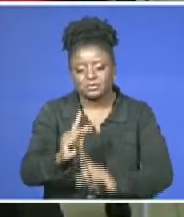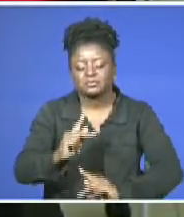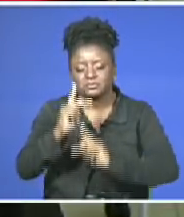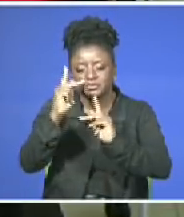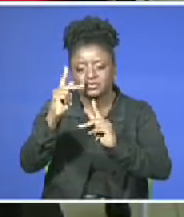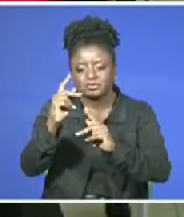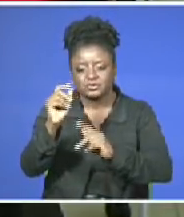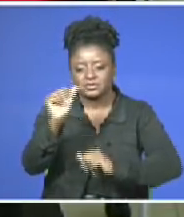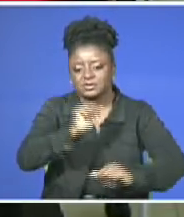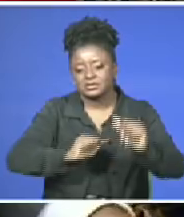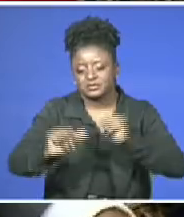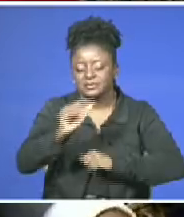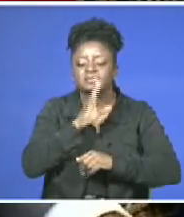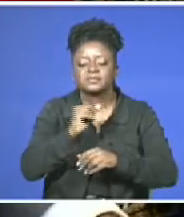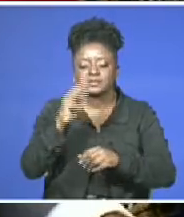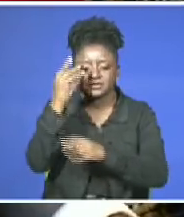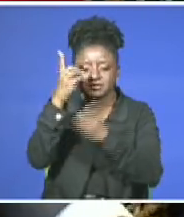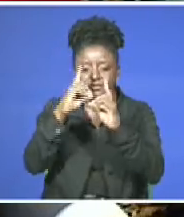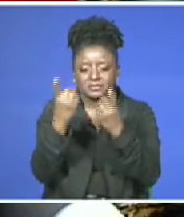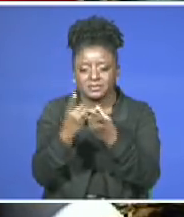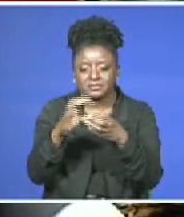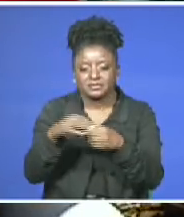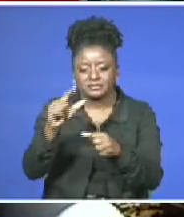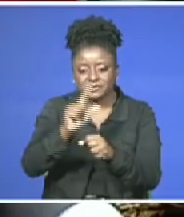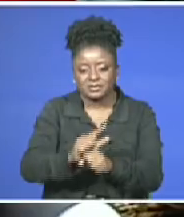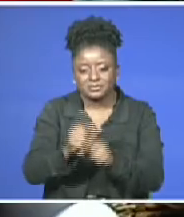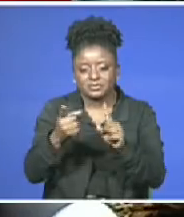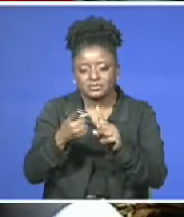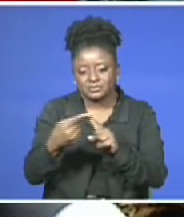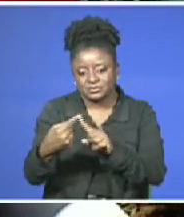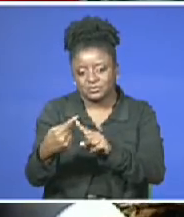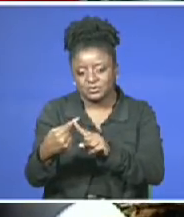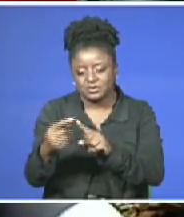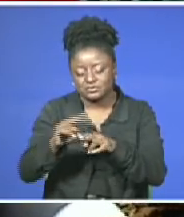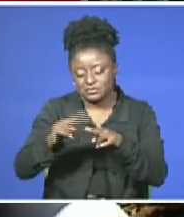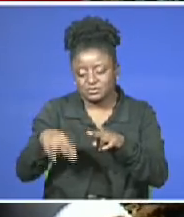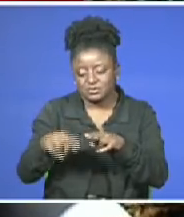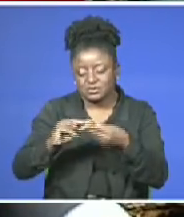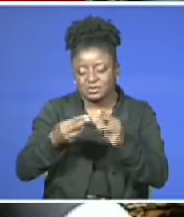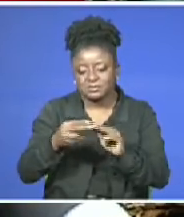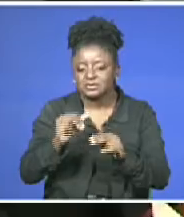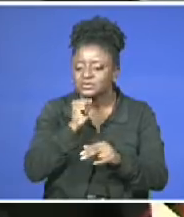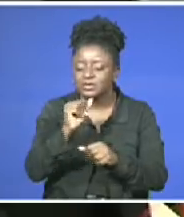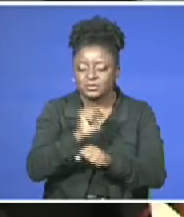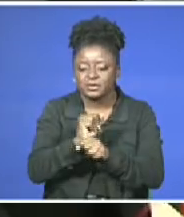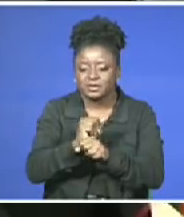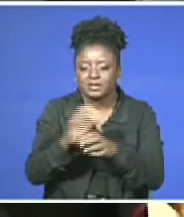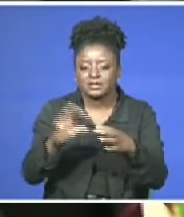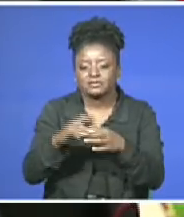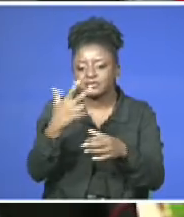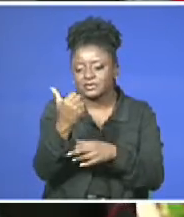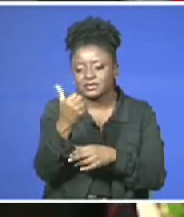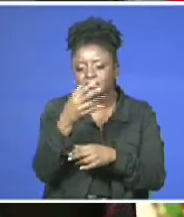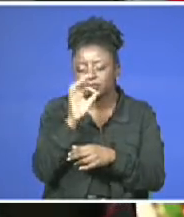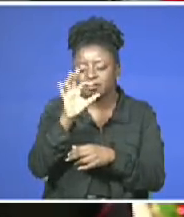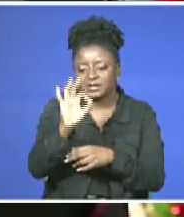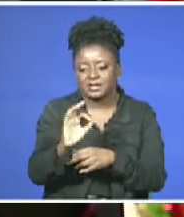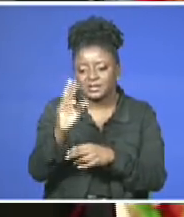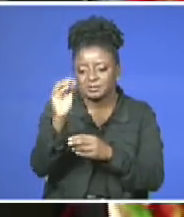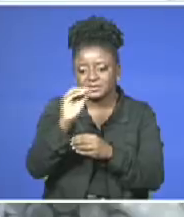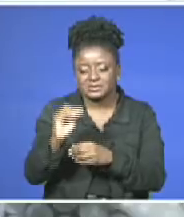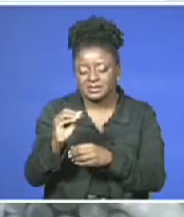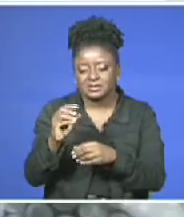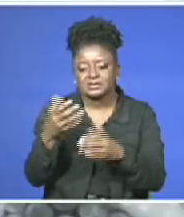by the Department of Labor toward reducing the country's employment level of 13.9% is now in effect. On Monday, employers from